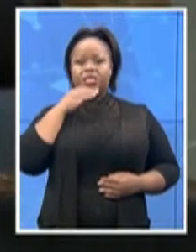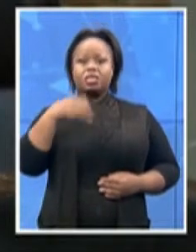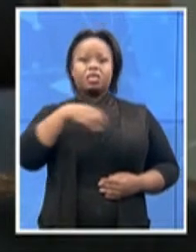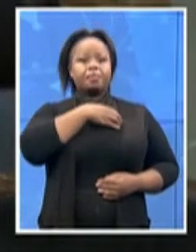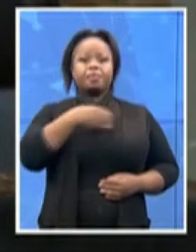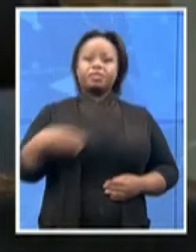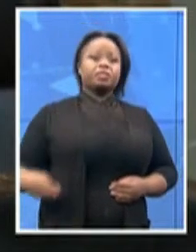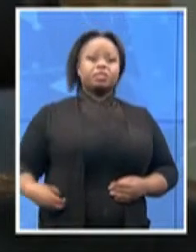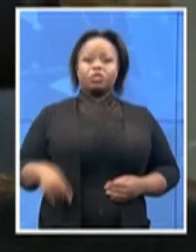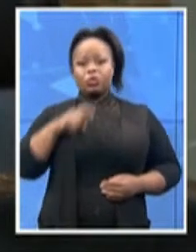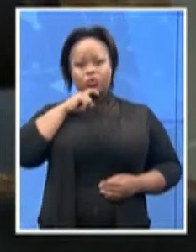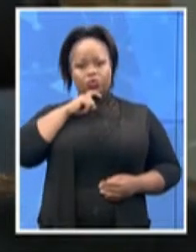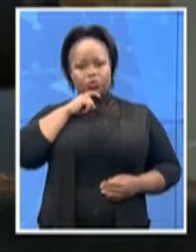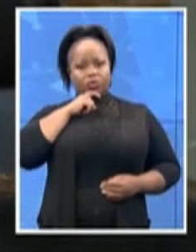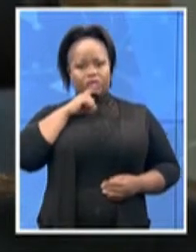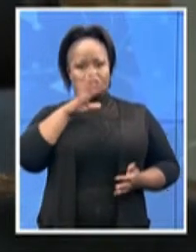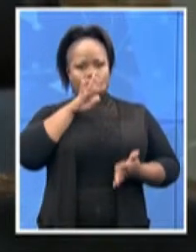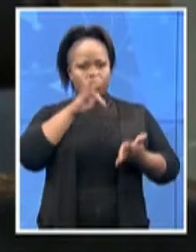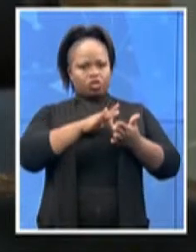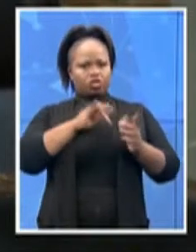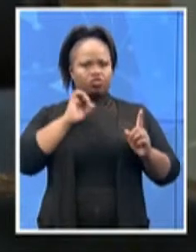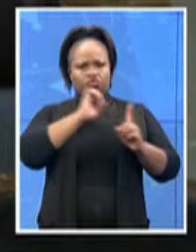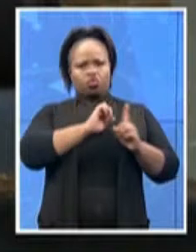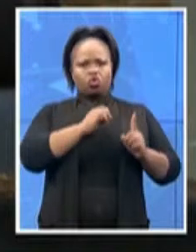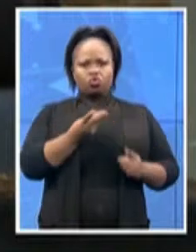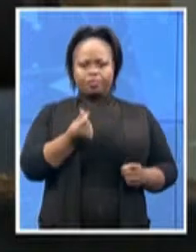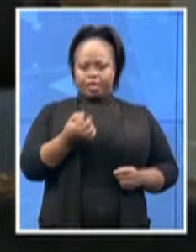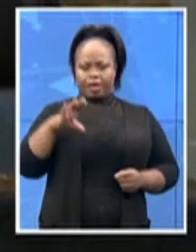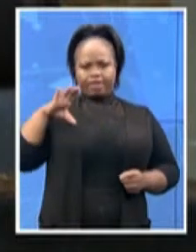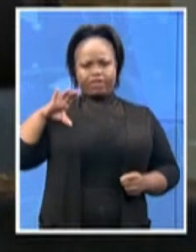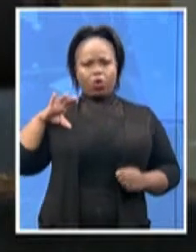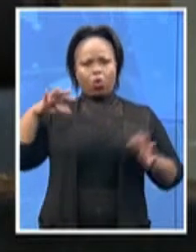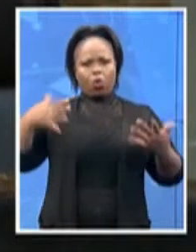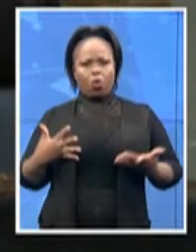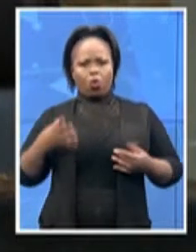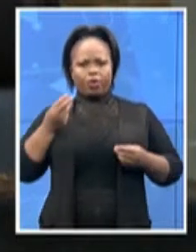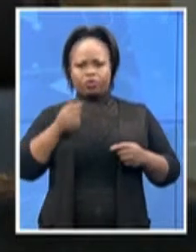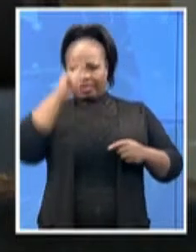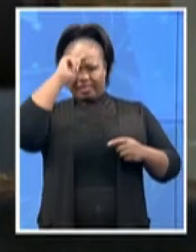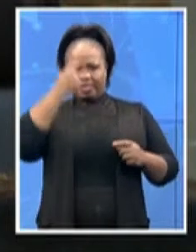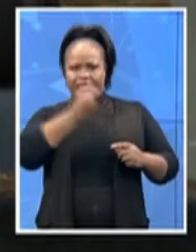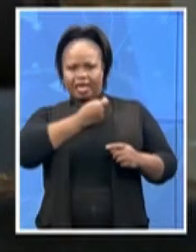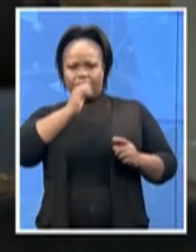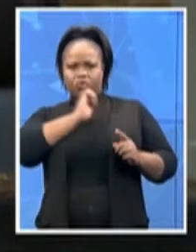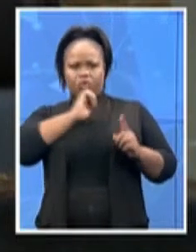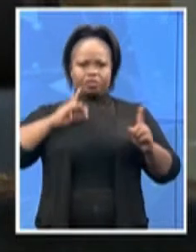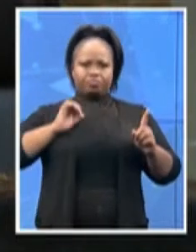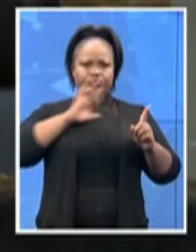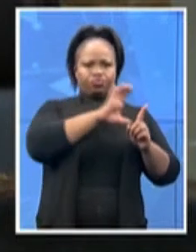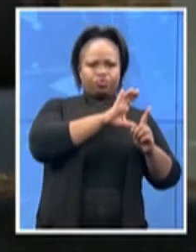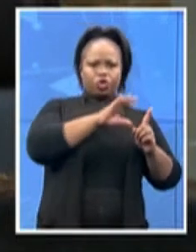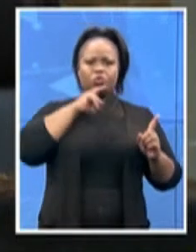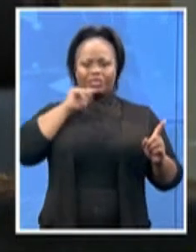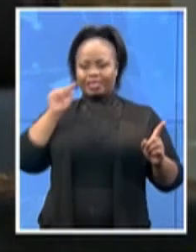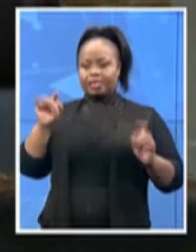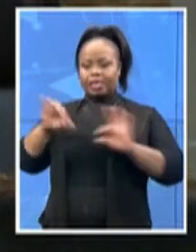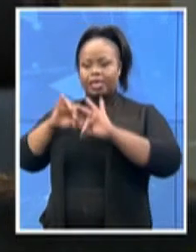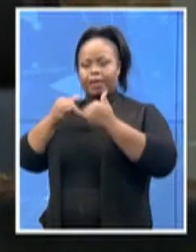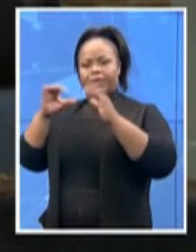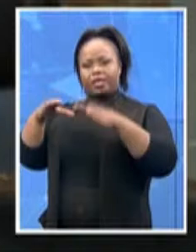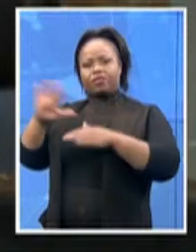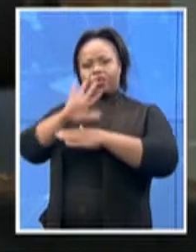enrich himself or his son through African Global Operations. Both the President and his son knew nothing about